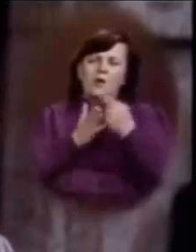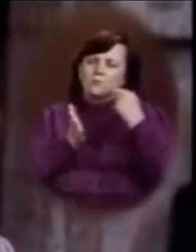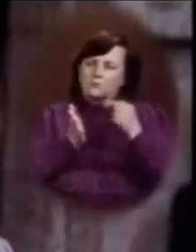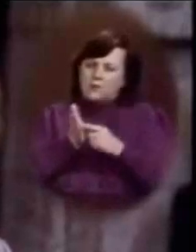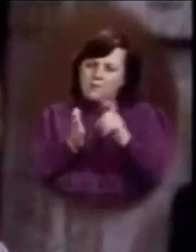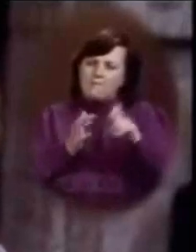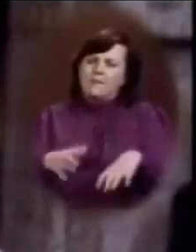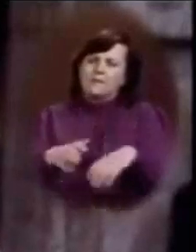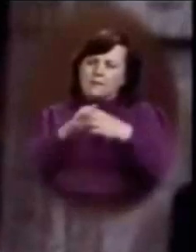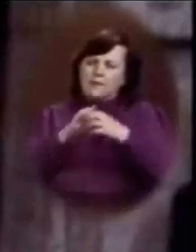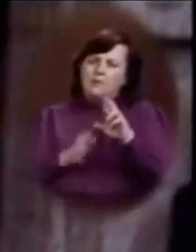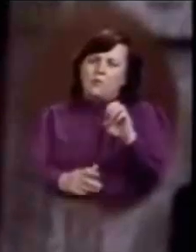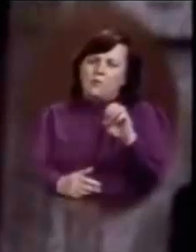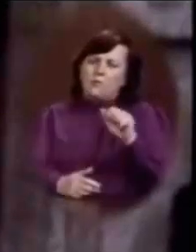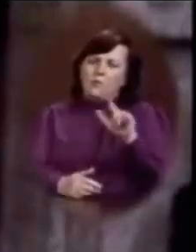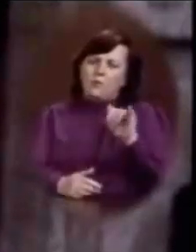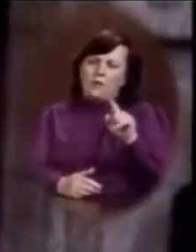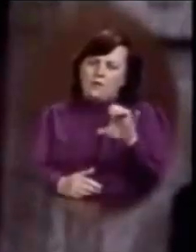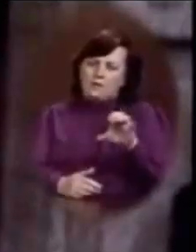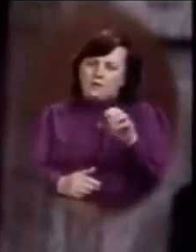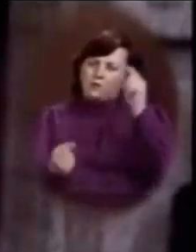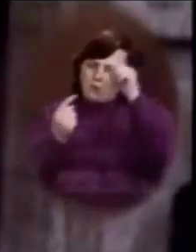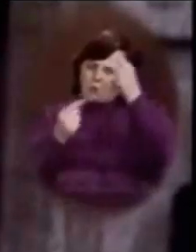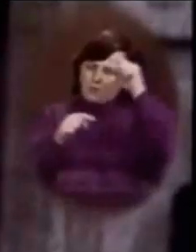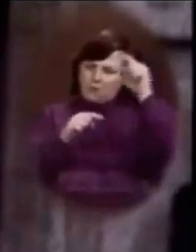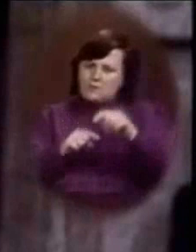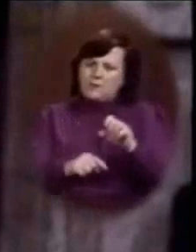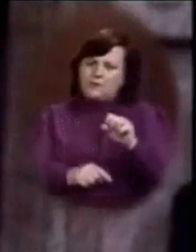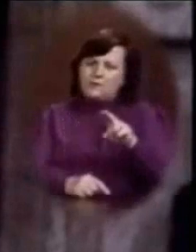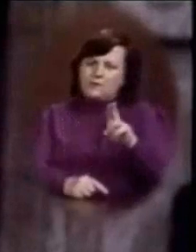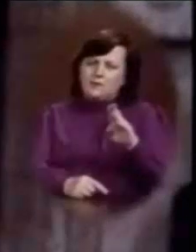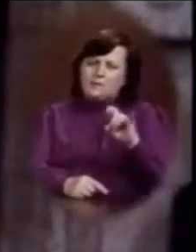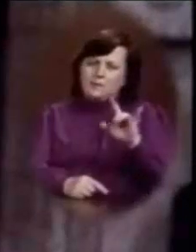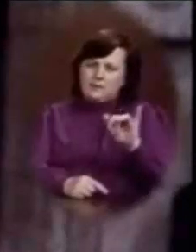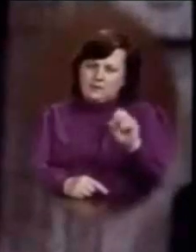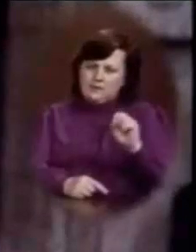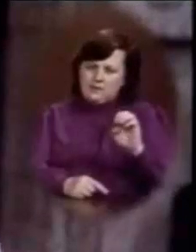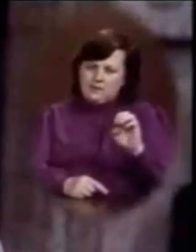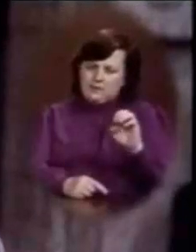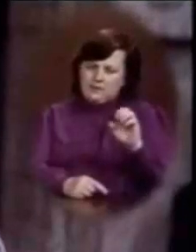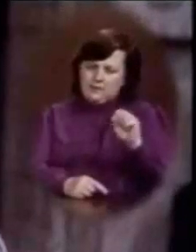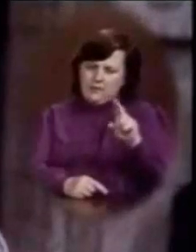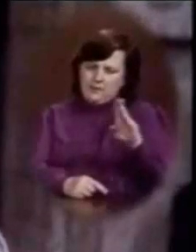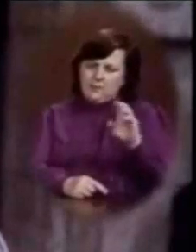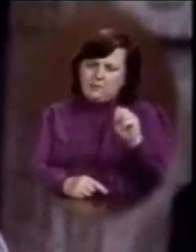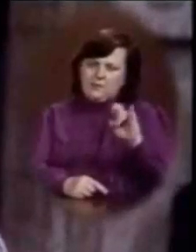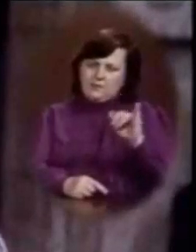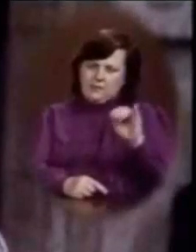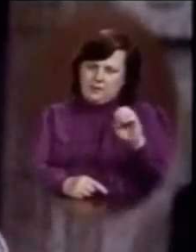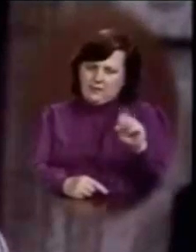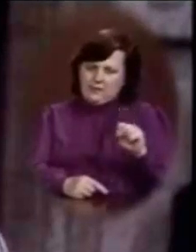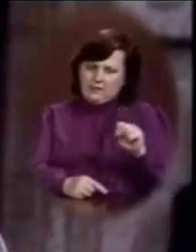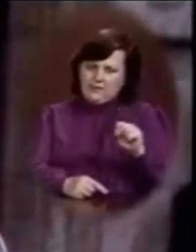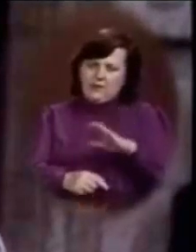realistic goals for reducing subsidies on a fair basis in all our countries offered a way forward. A